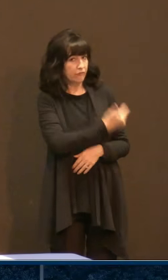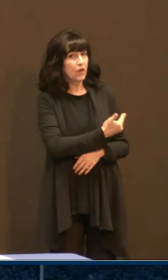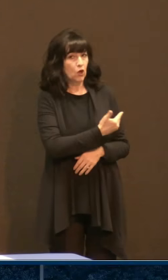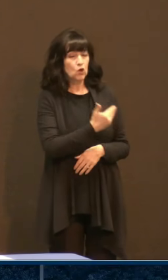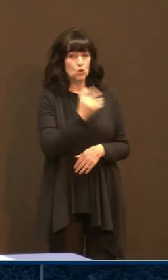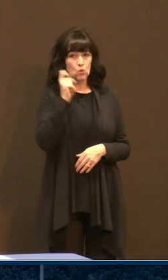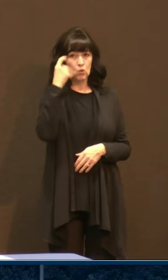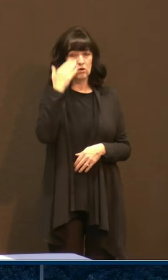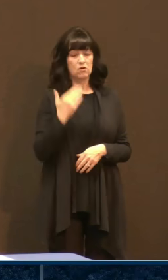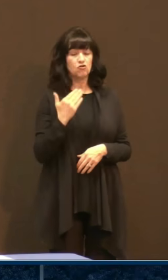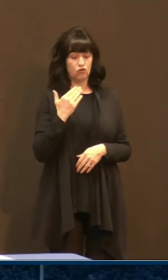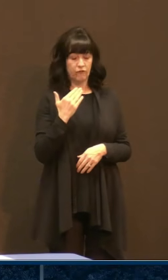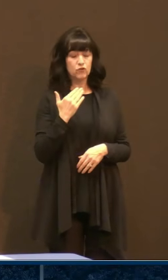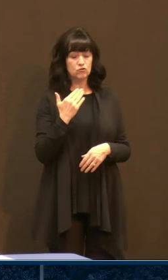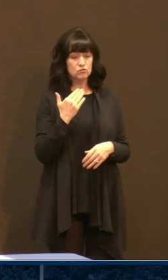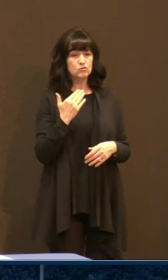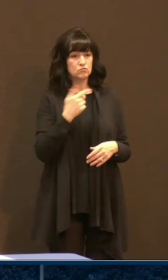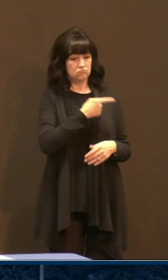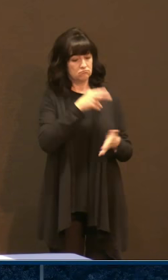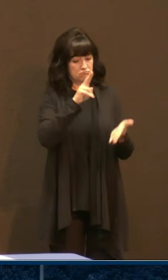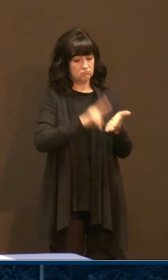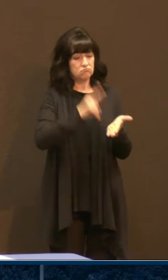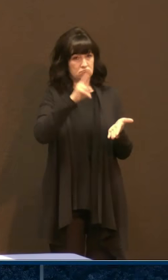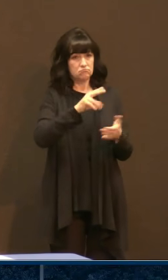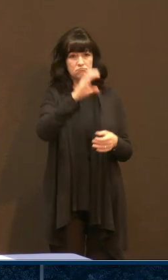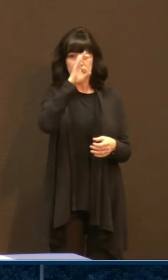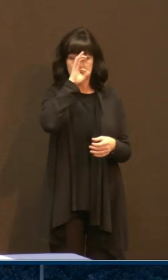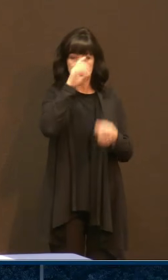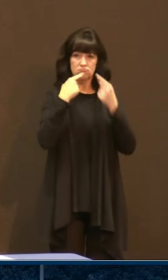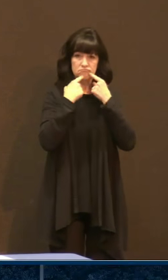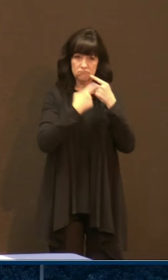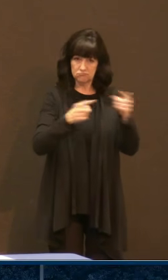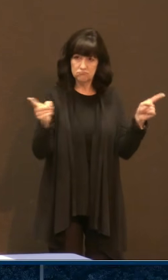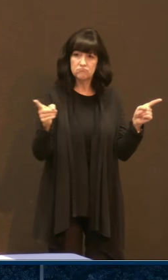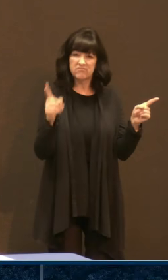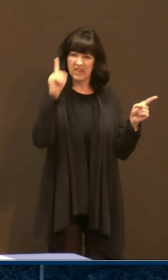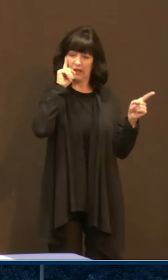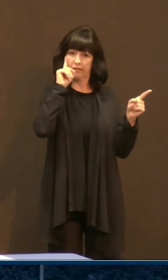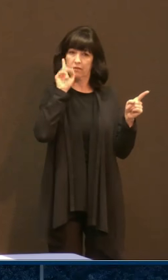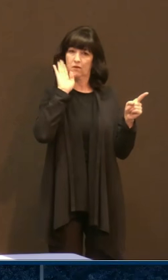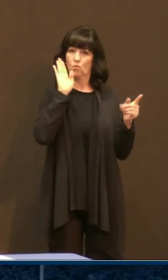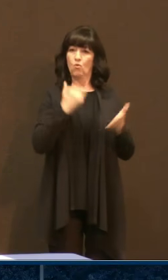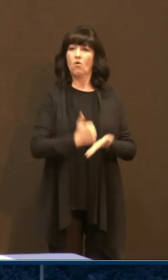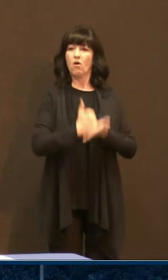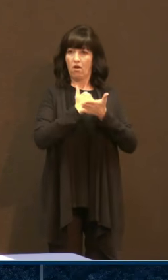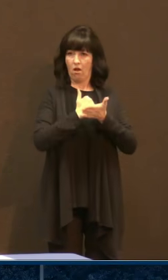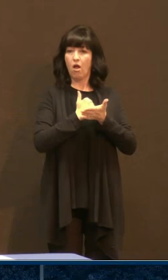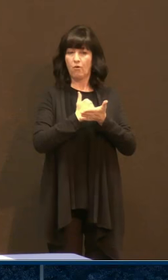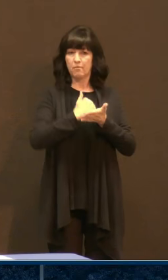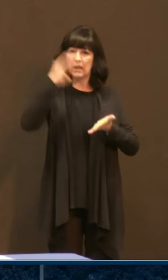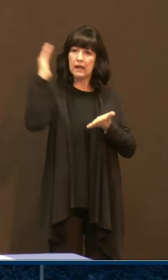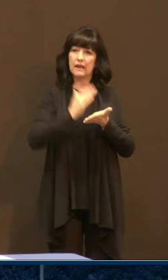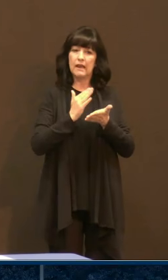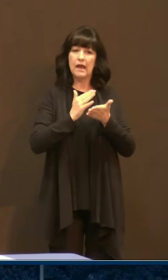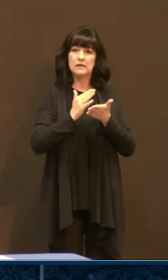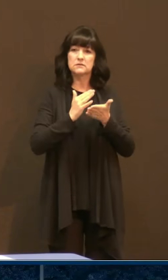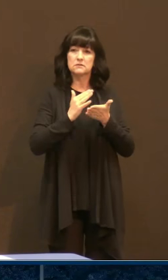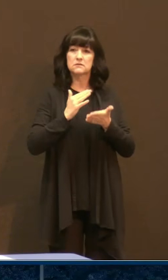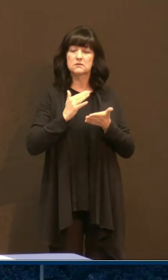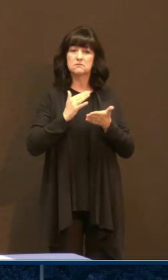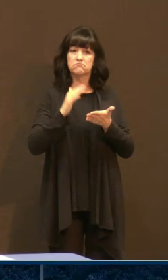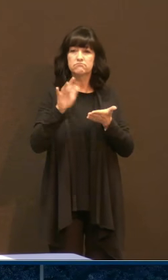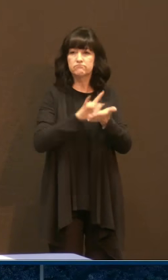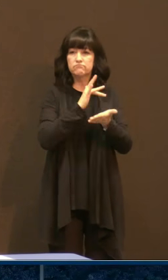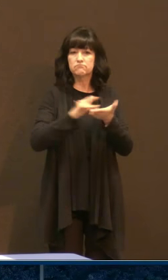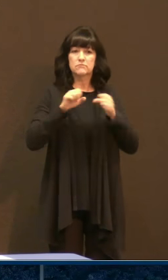on Saturday. I really think that that's going to be helpful in preventing a lot of spread of infection going forward.